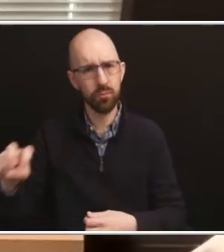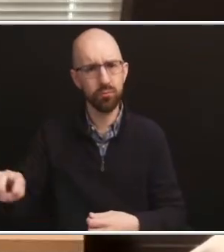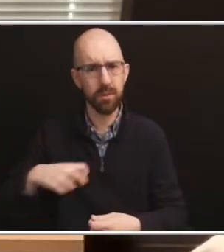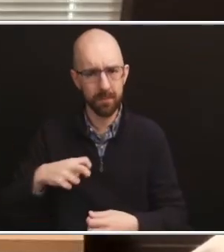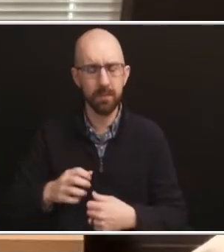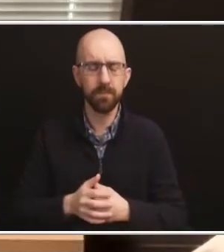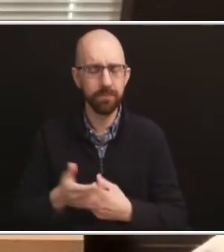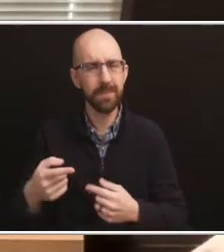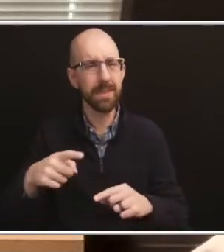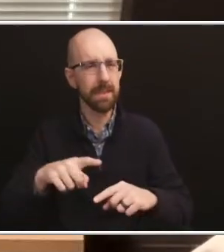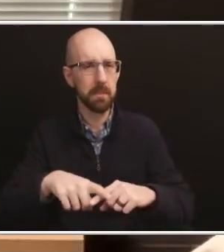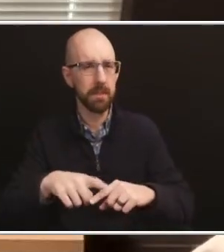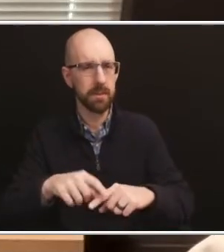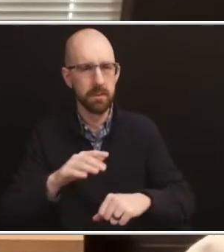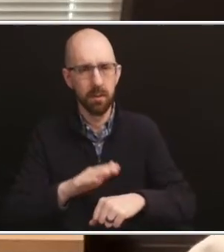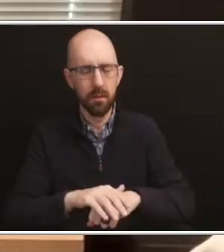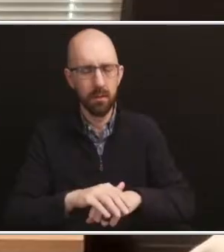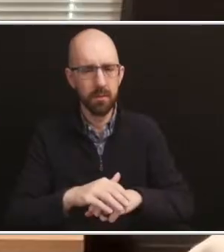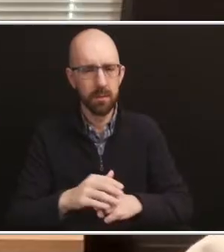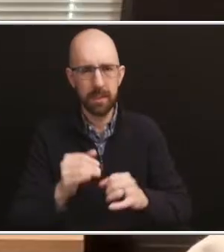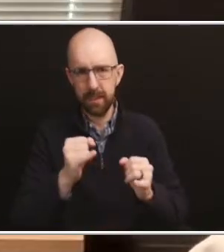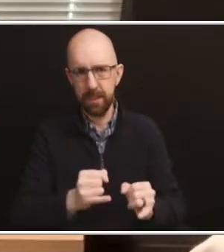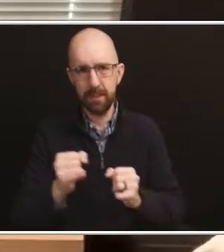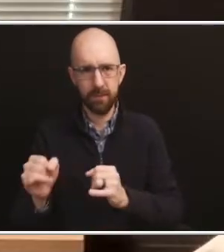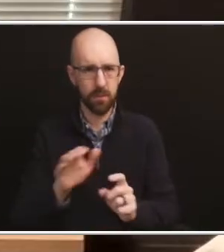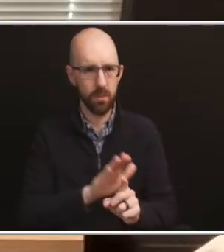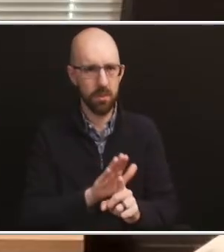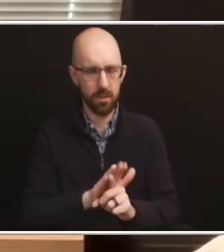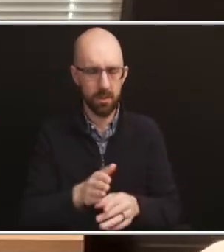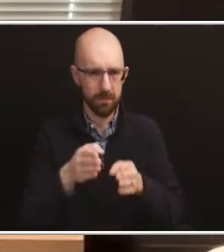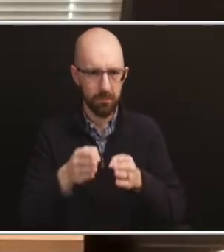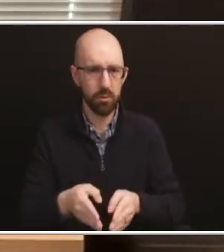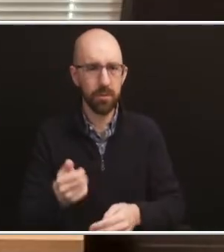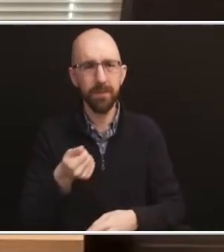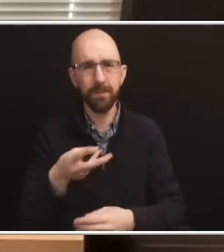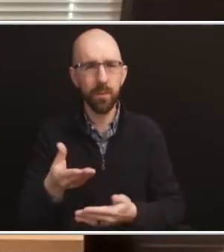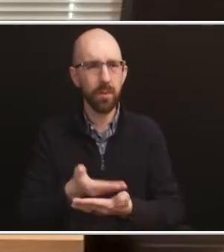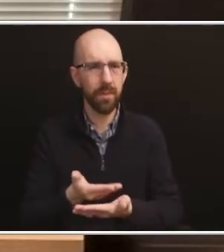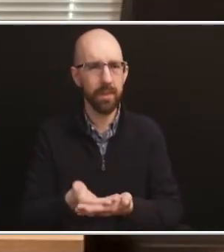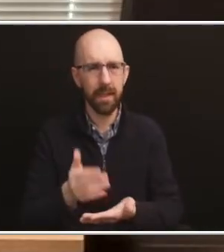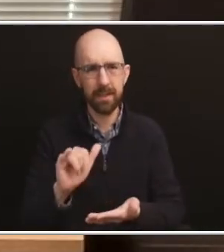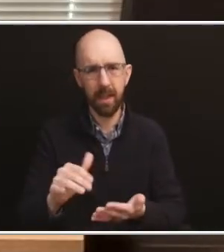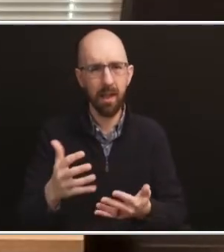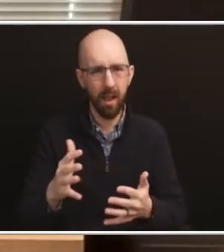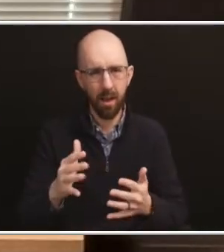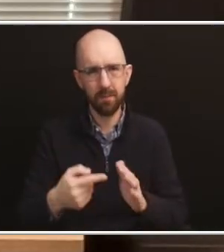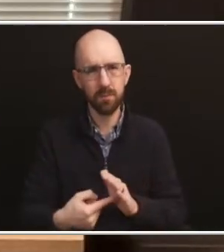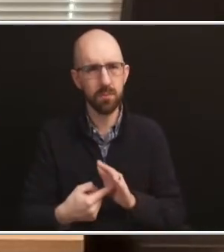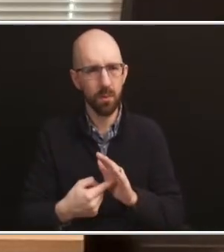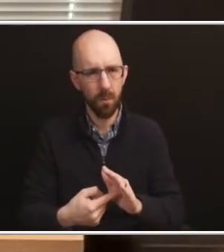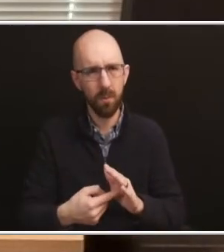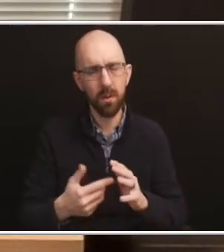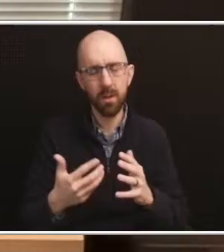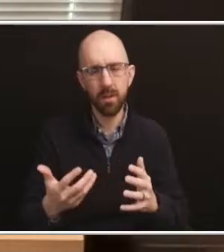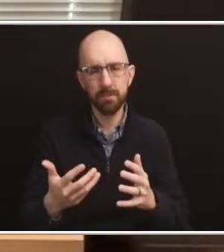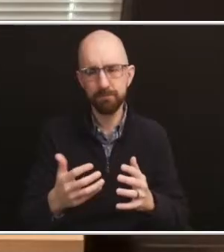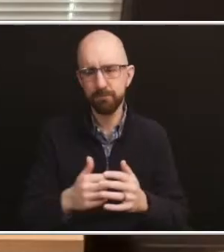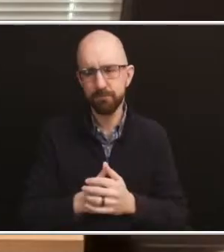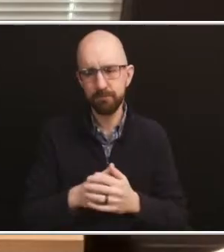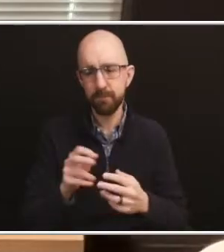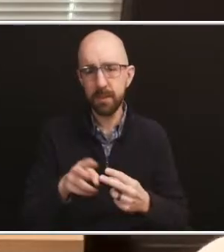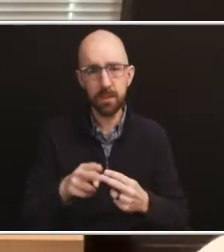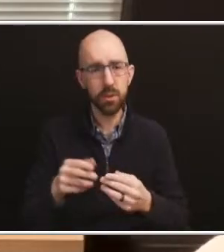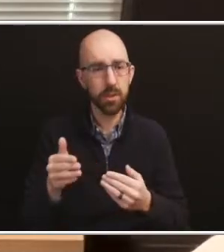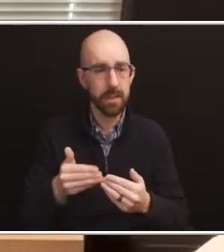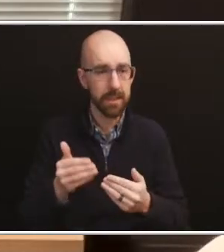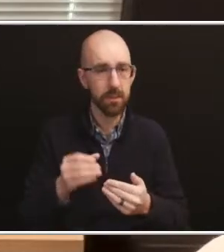it depends on the individual person. So there are a few factors that kind of show either make it easier or harder